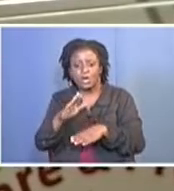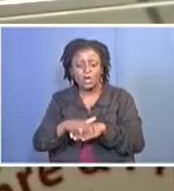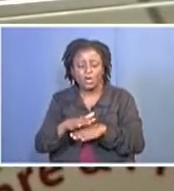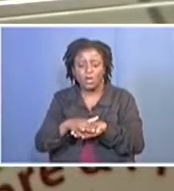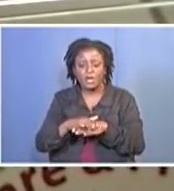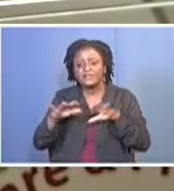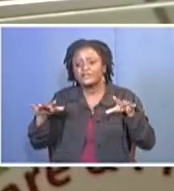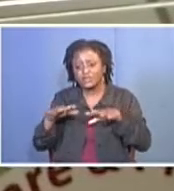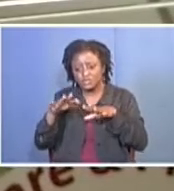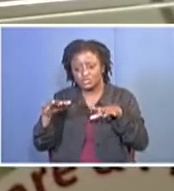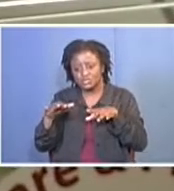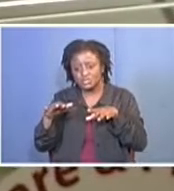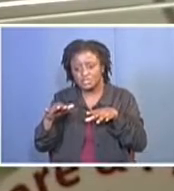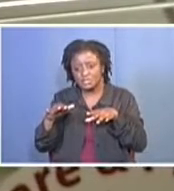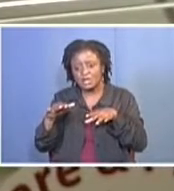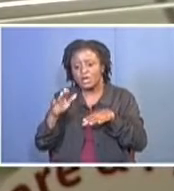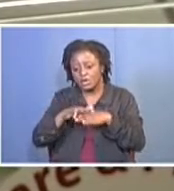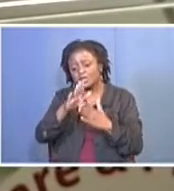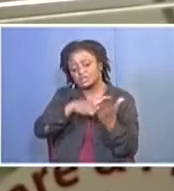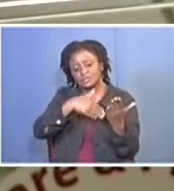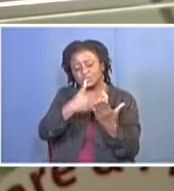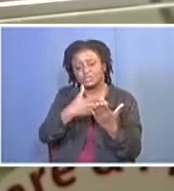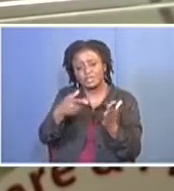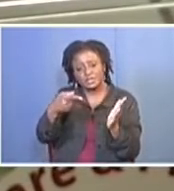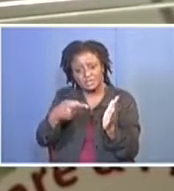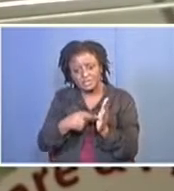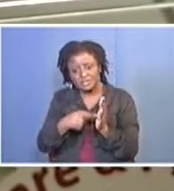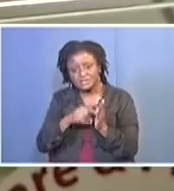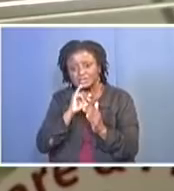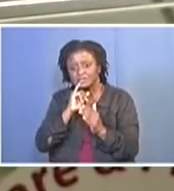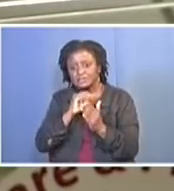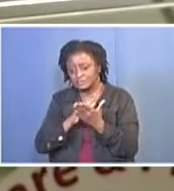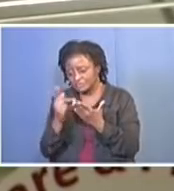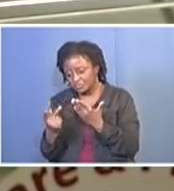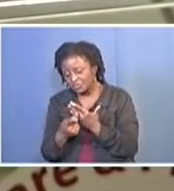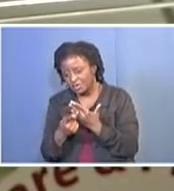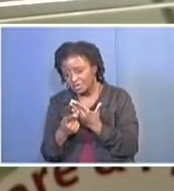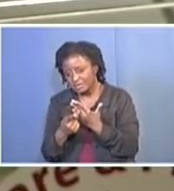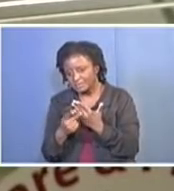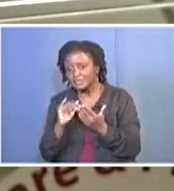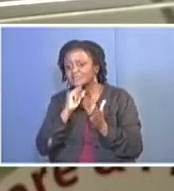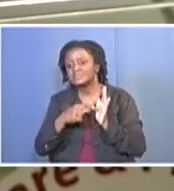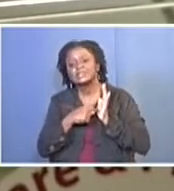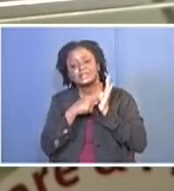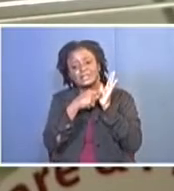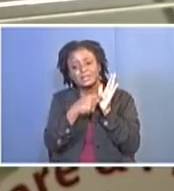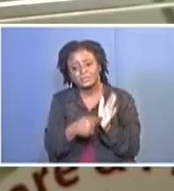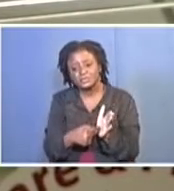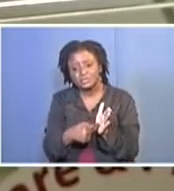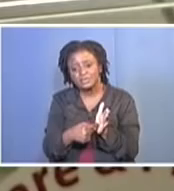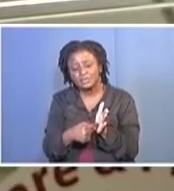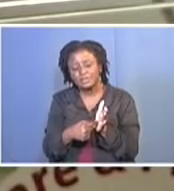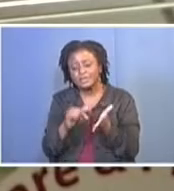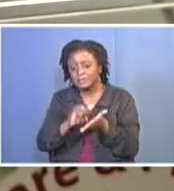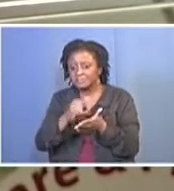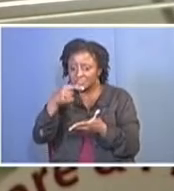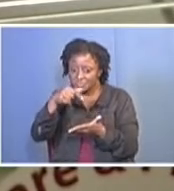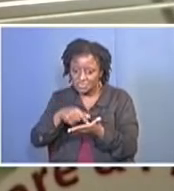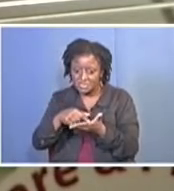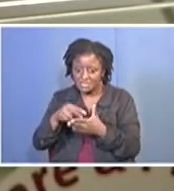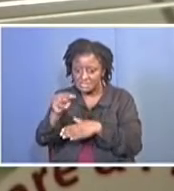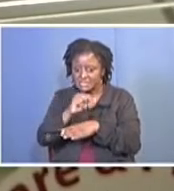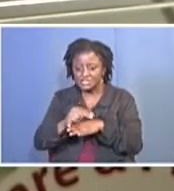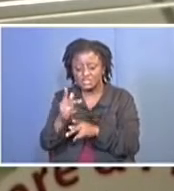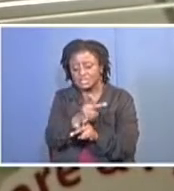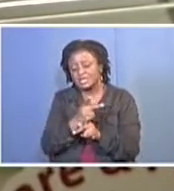And this initiative is an acknowledgement and a demonstration that this nation cares for